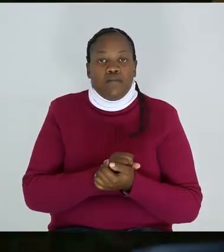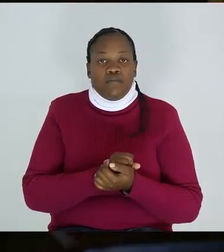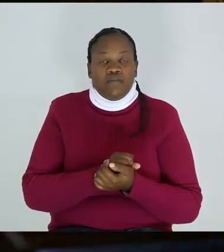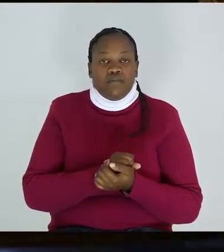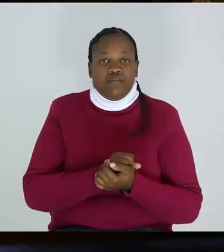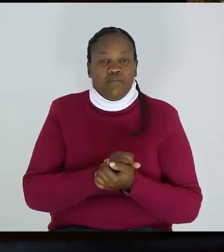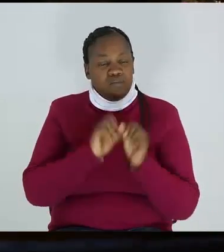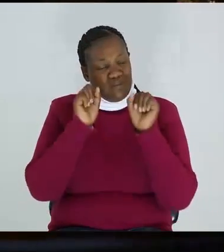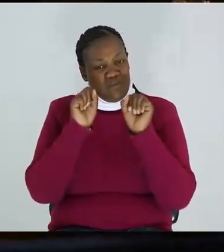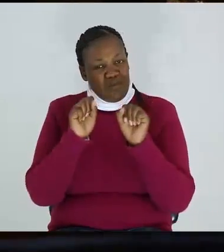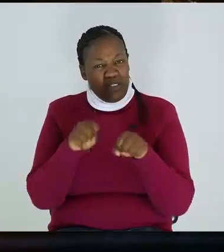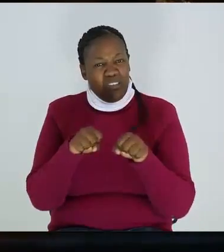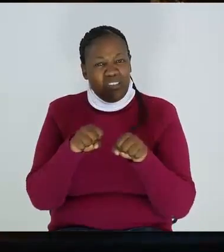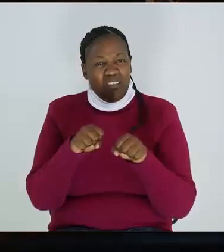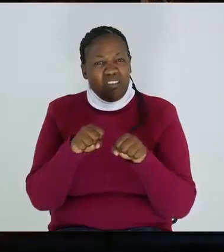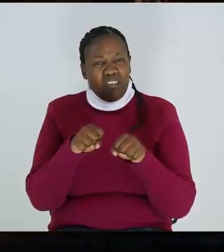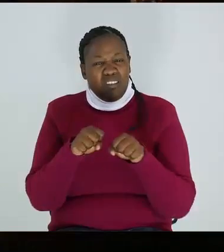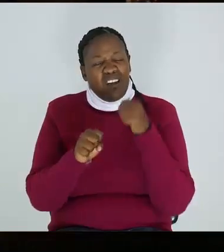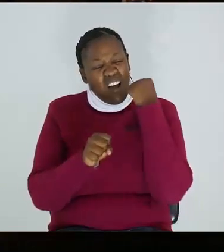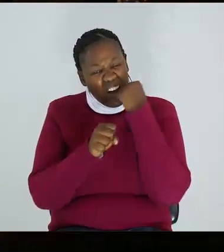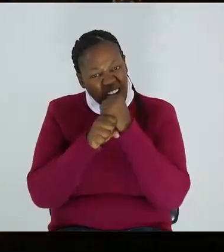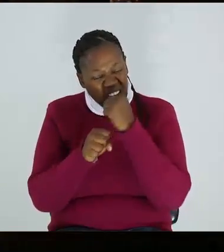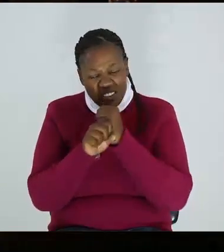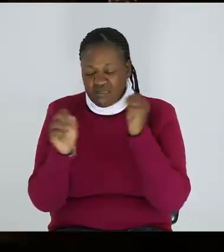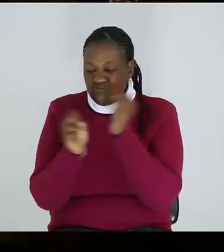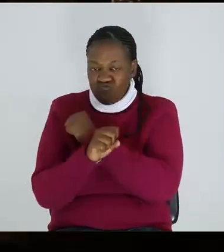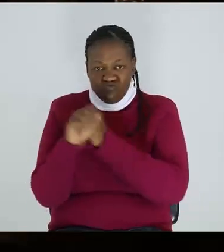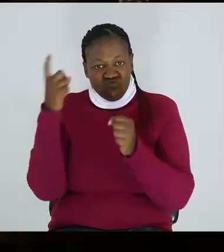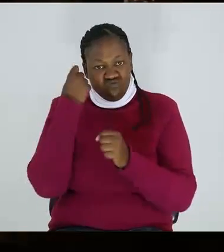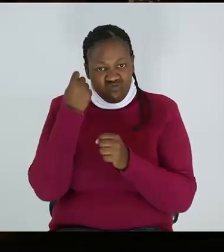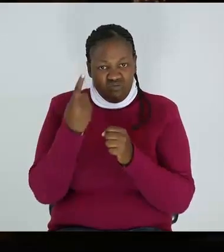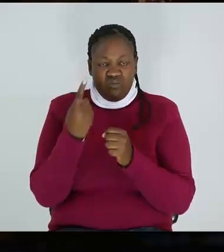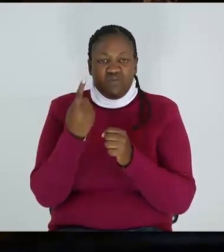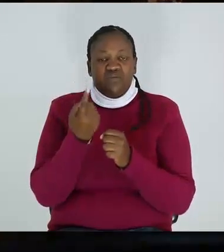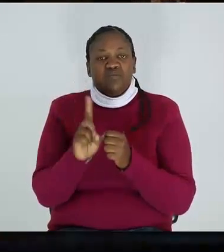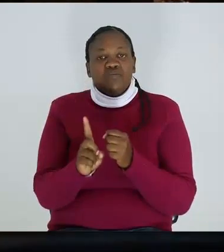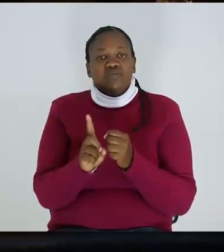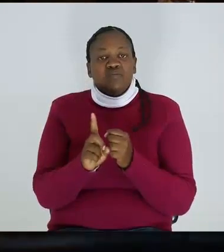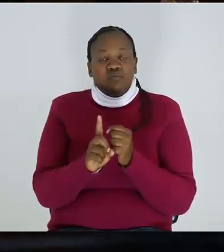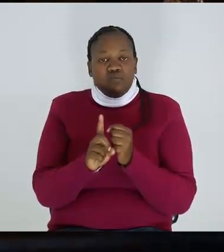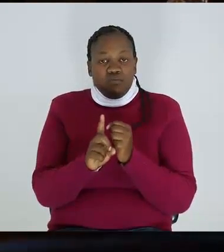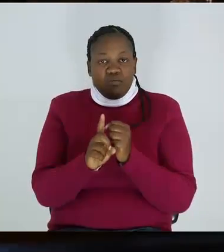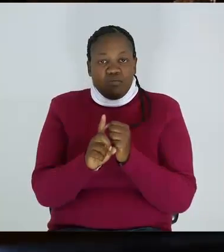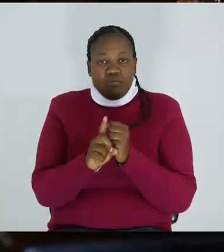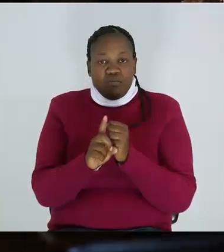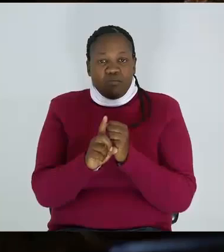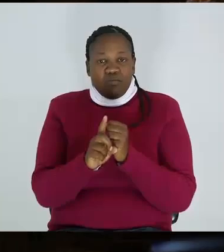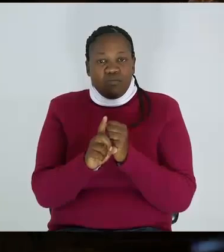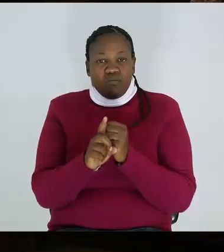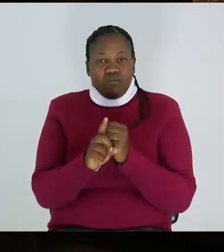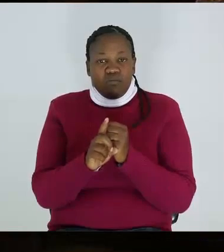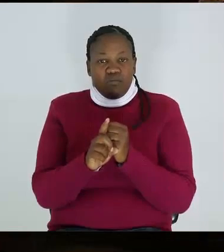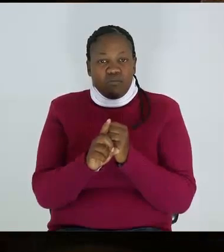But I must say, I find this quite hard. What?